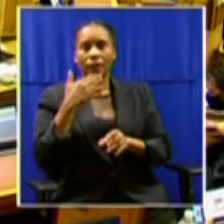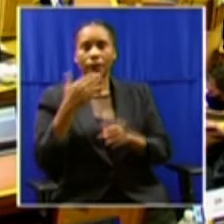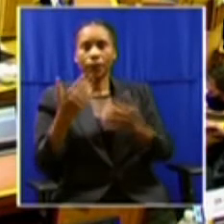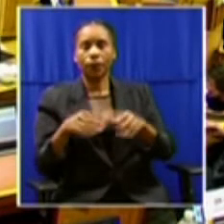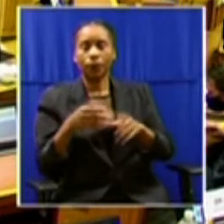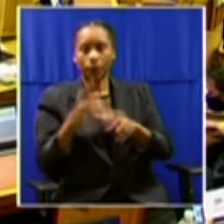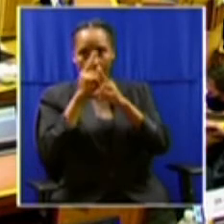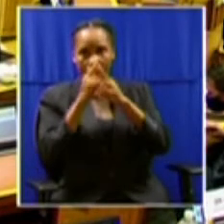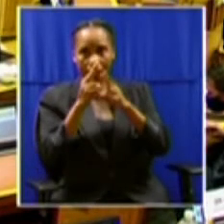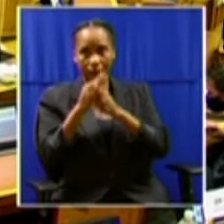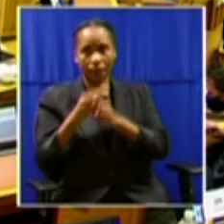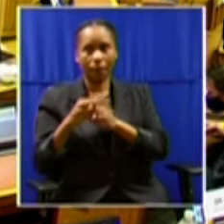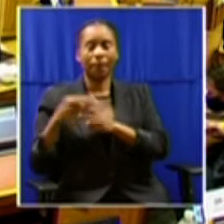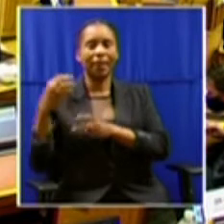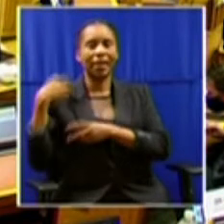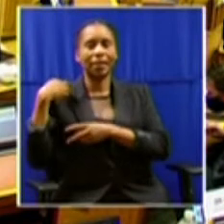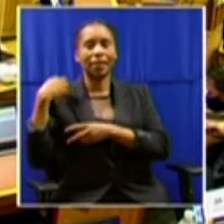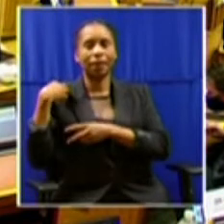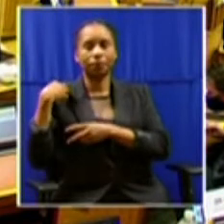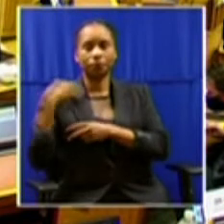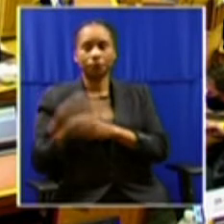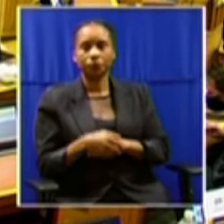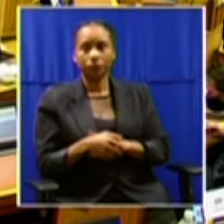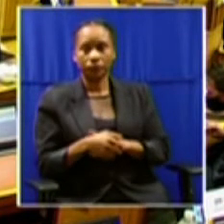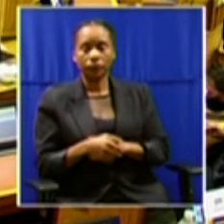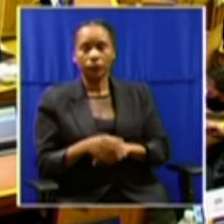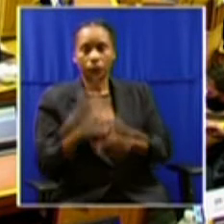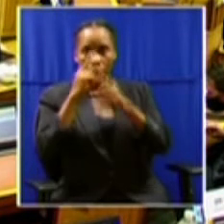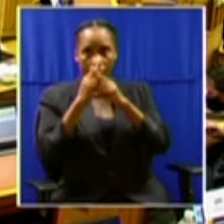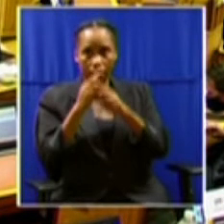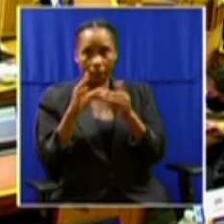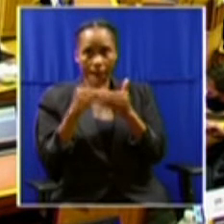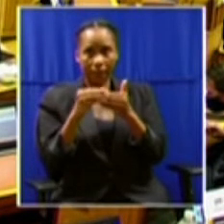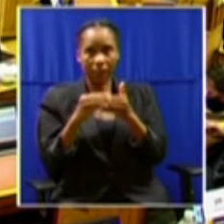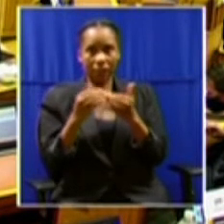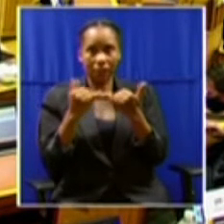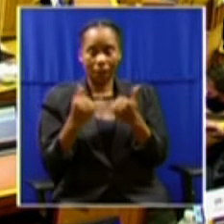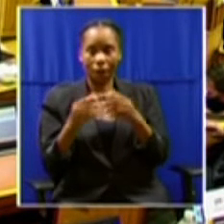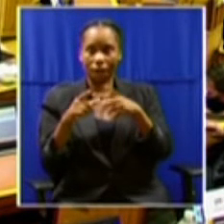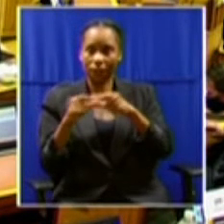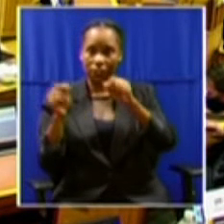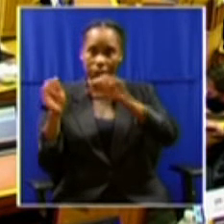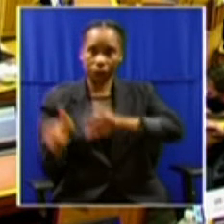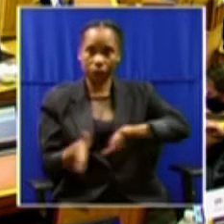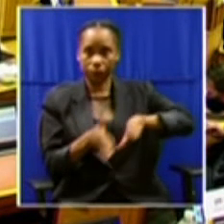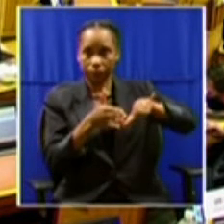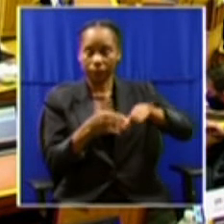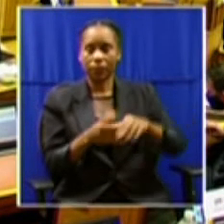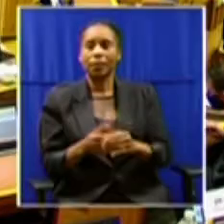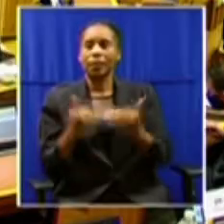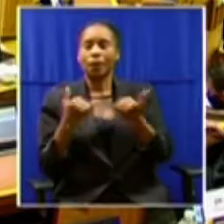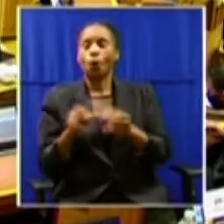Minister. Honorable members, we proceed now to question